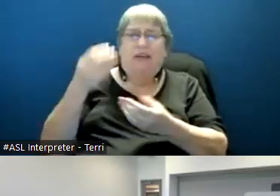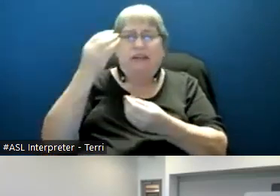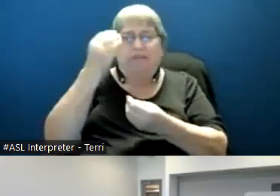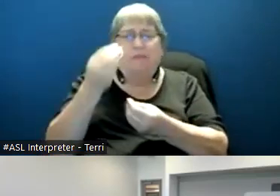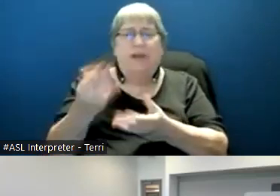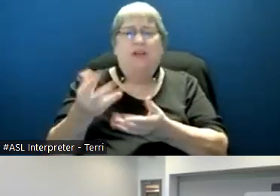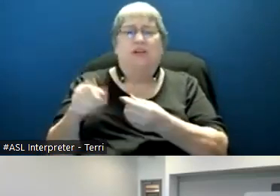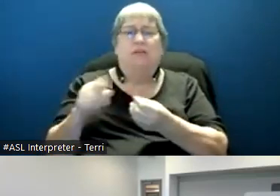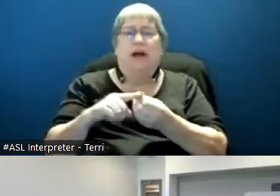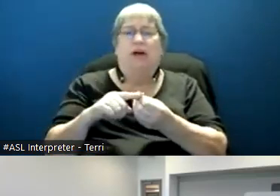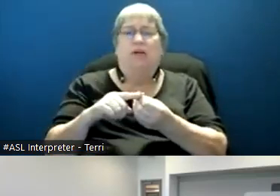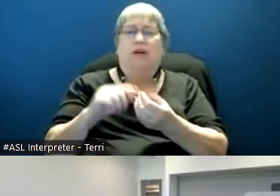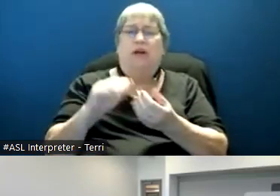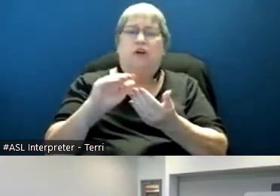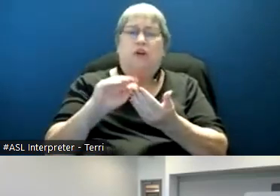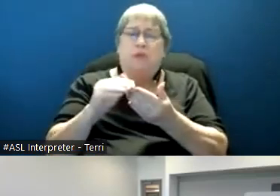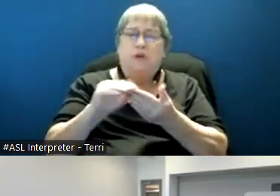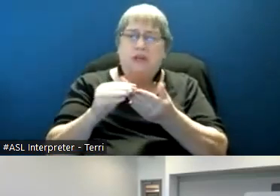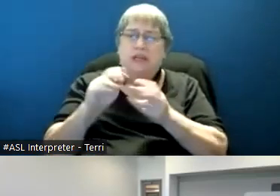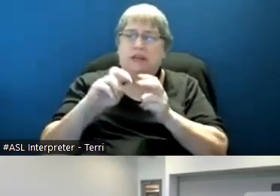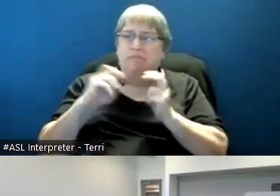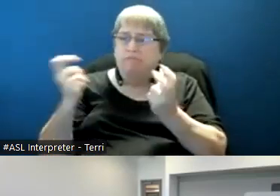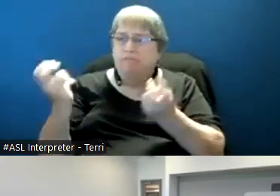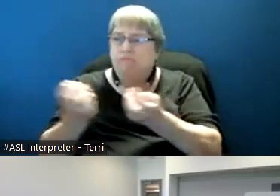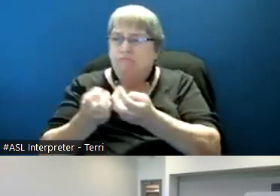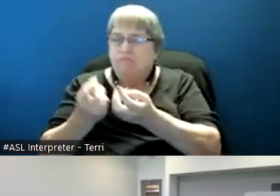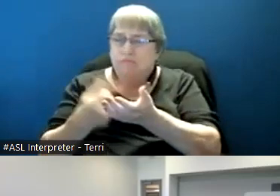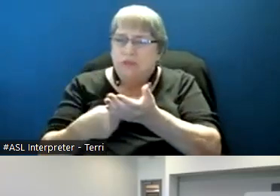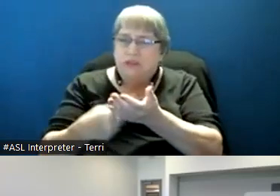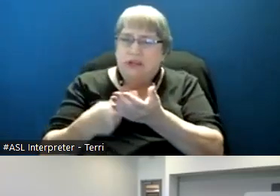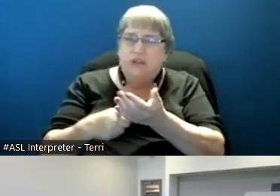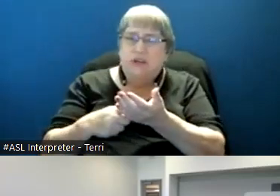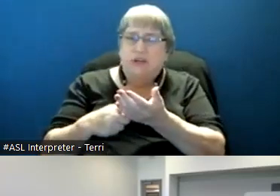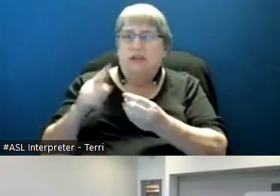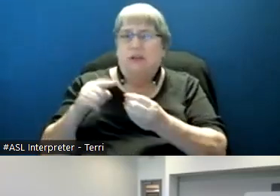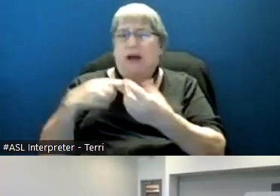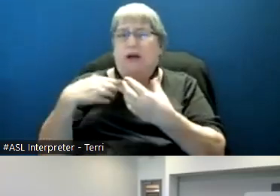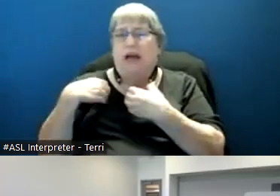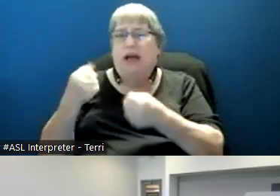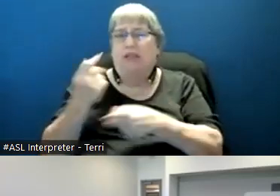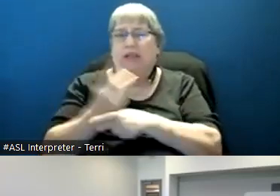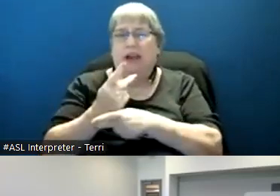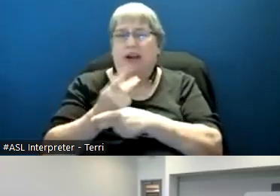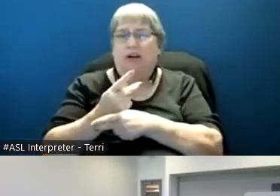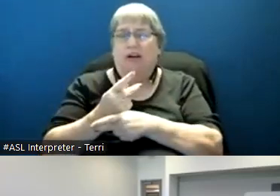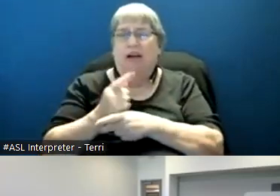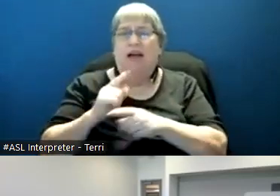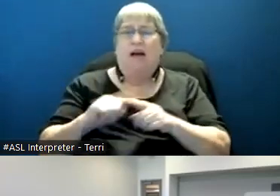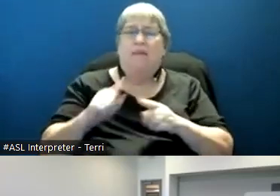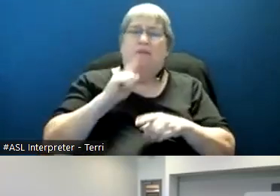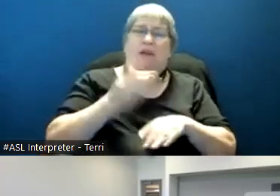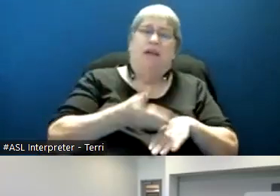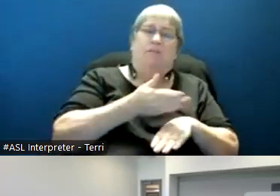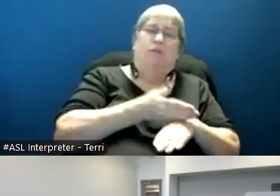to navigate healthcare. So again, just like setting people up for success, improving the baseline of